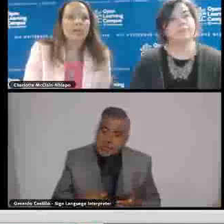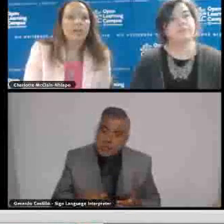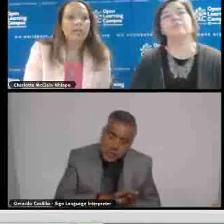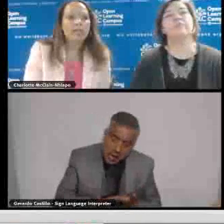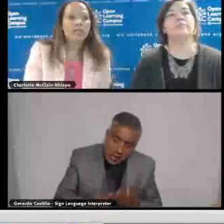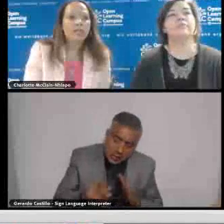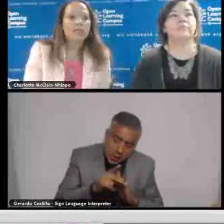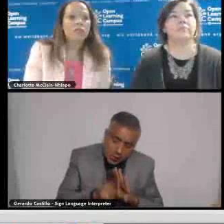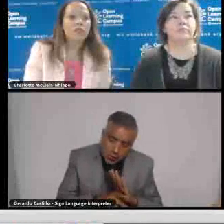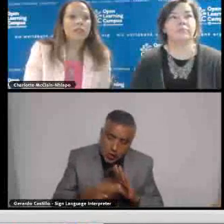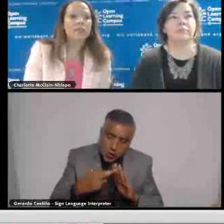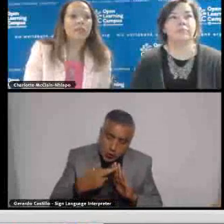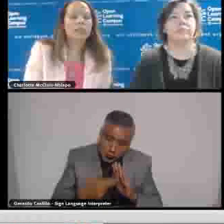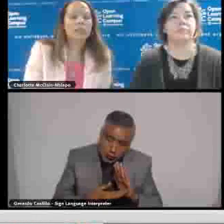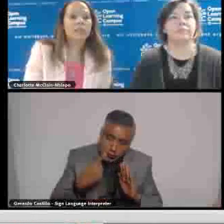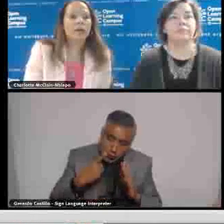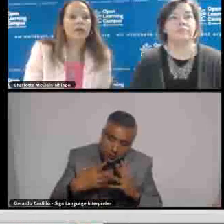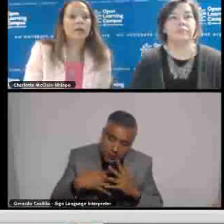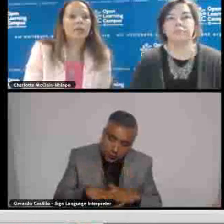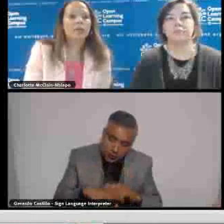guidelines on mainstreaming disability